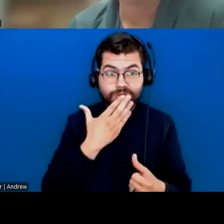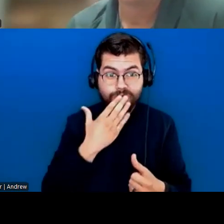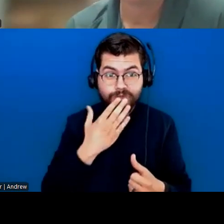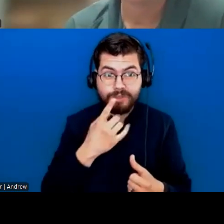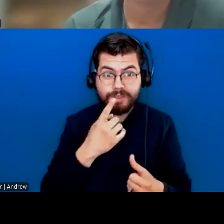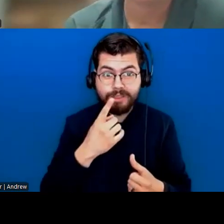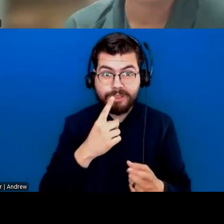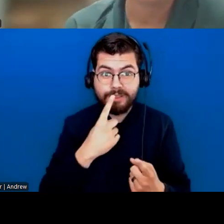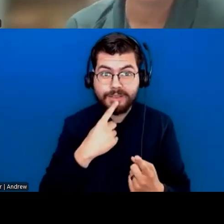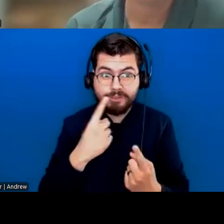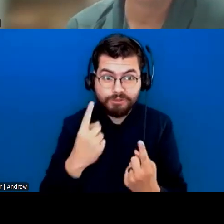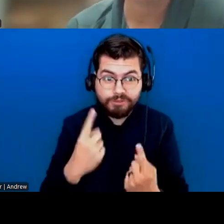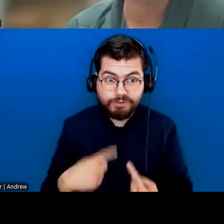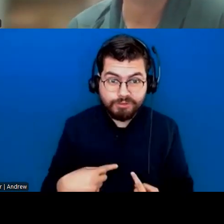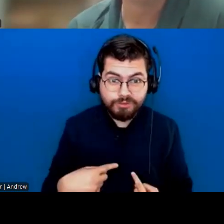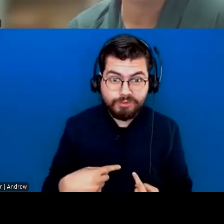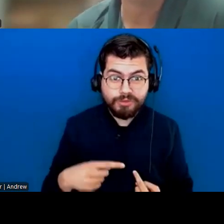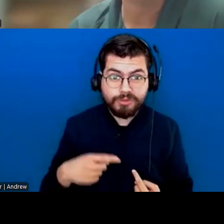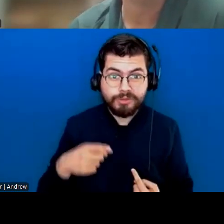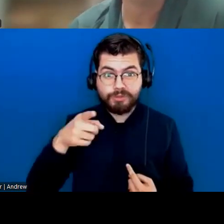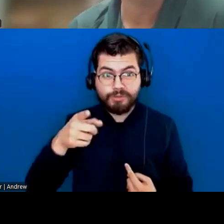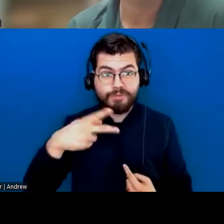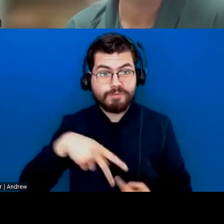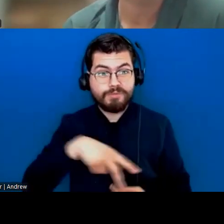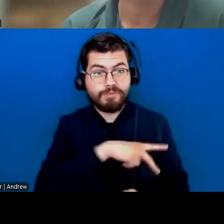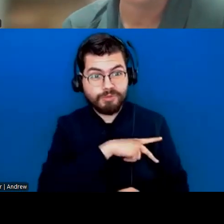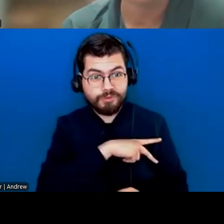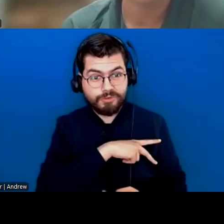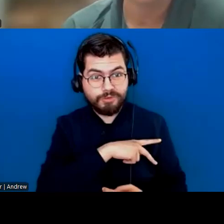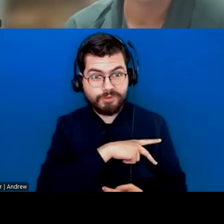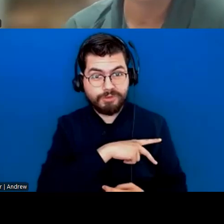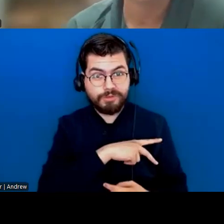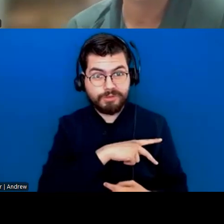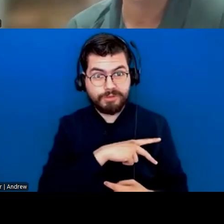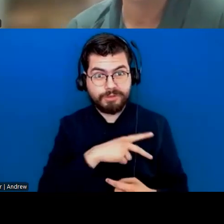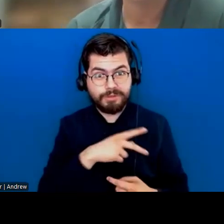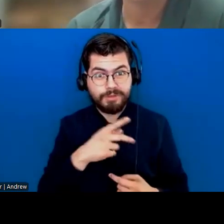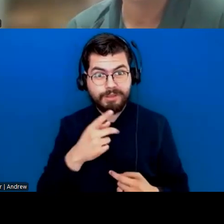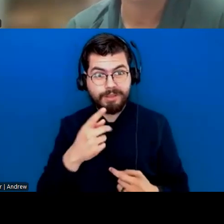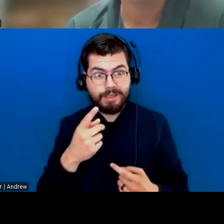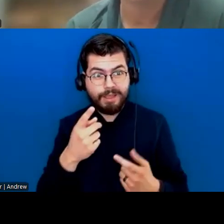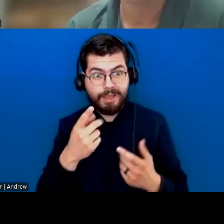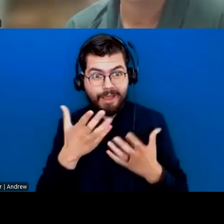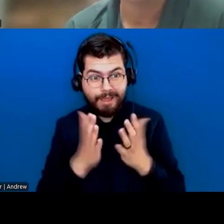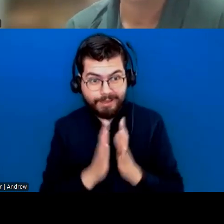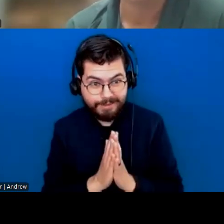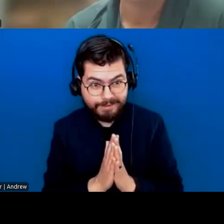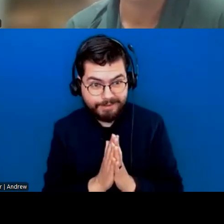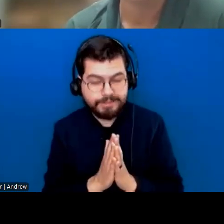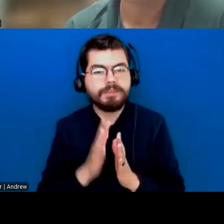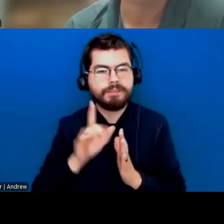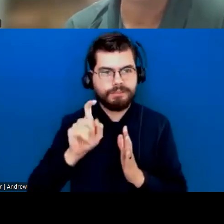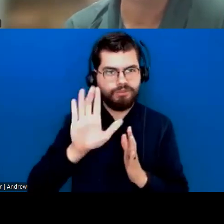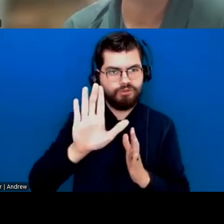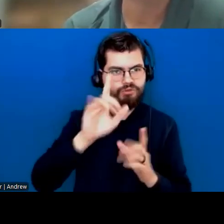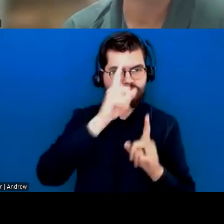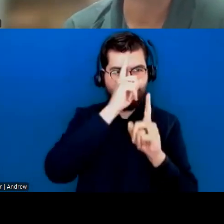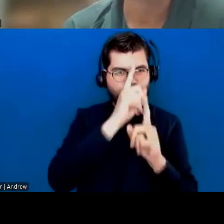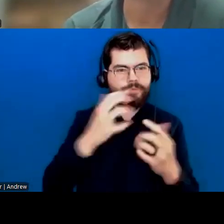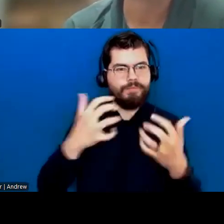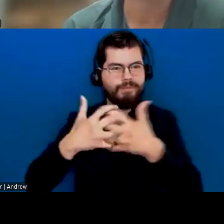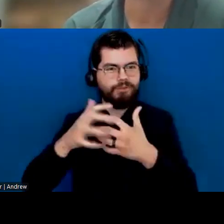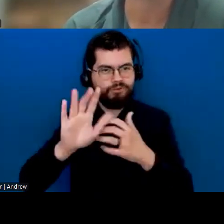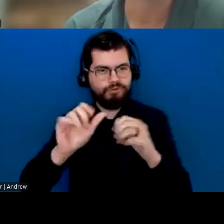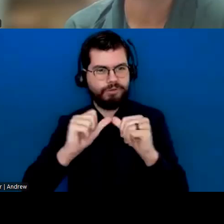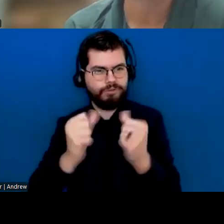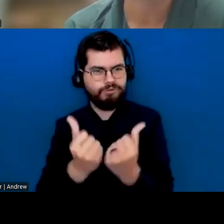you need to align those questions with the agency that you're working for. Anyway, I just think that those foundational questions are so important as